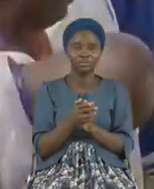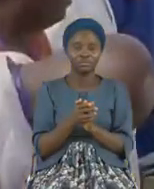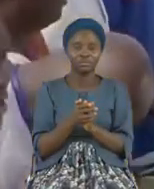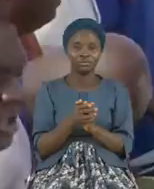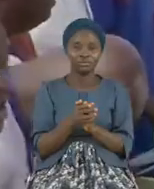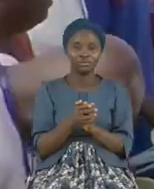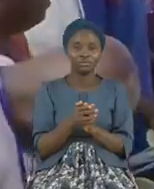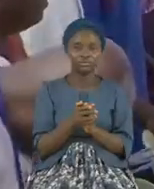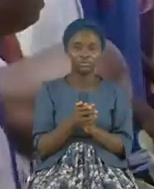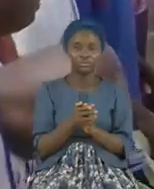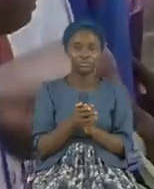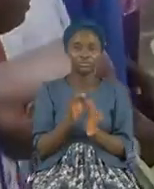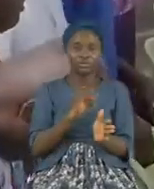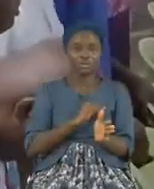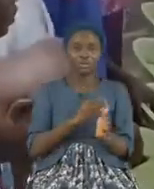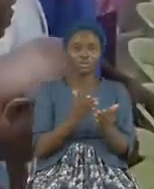And whatever you need,